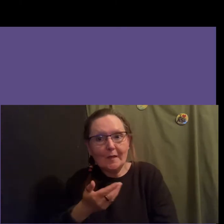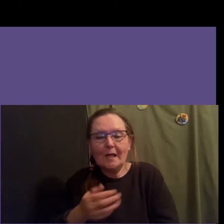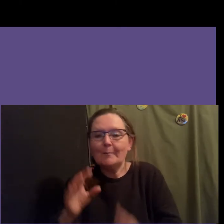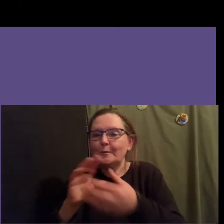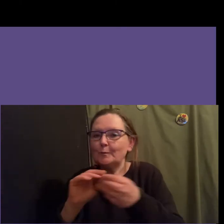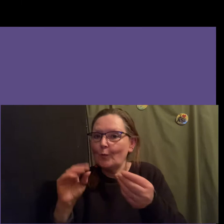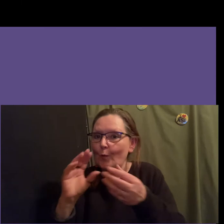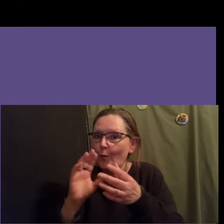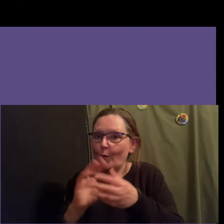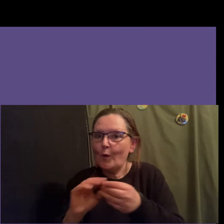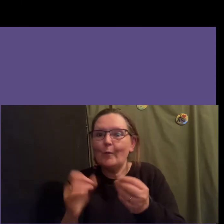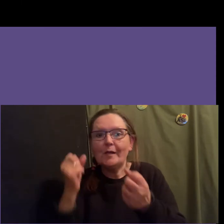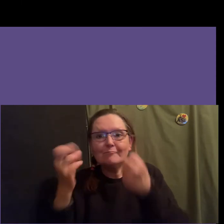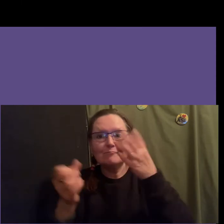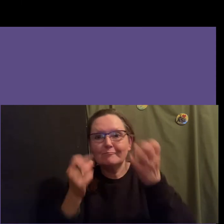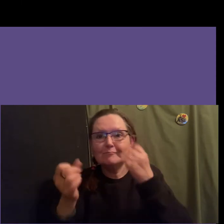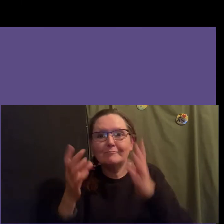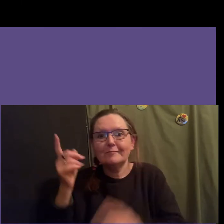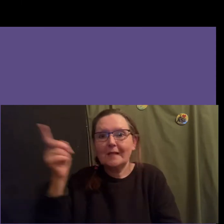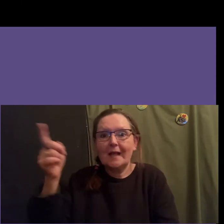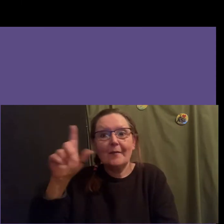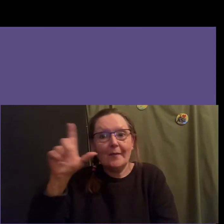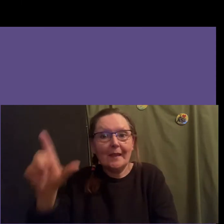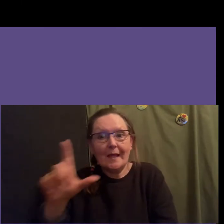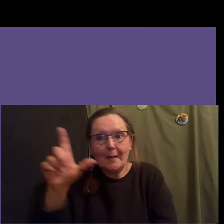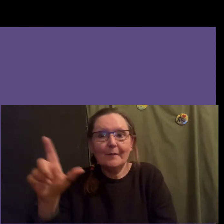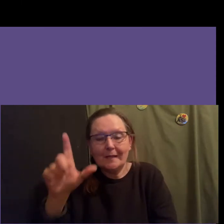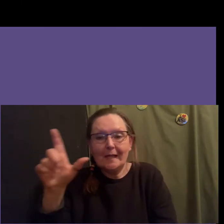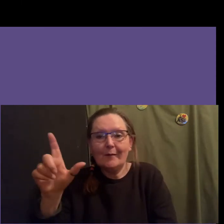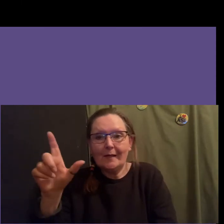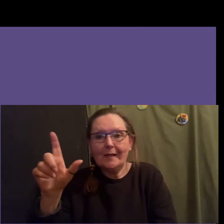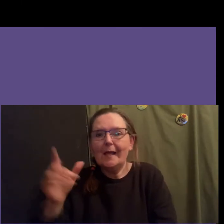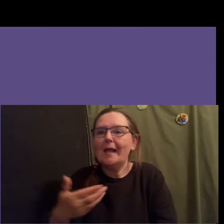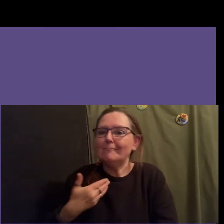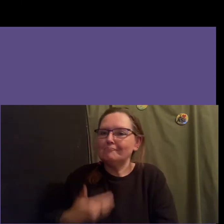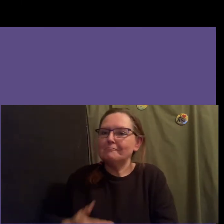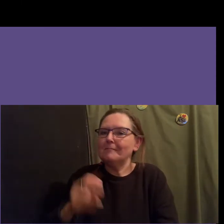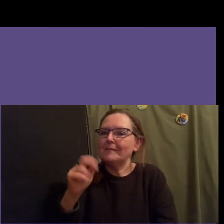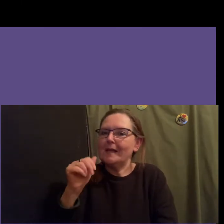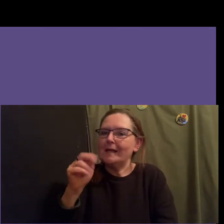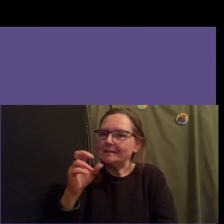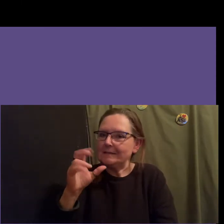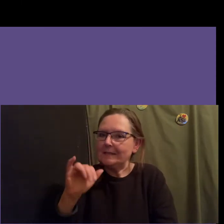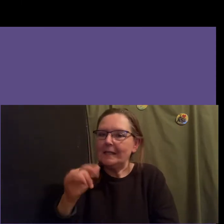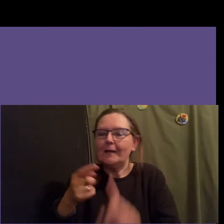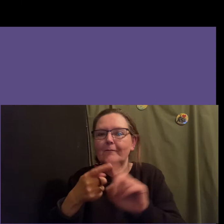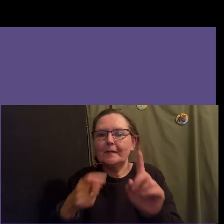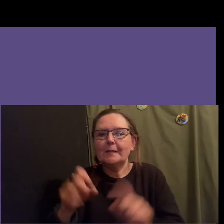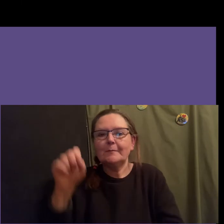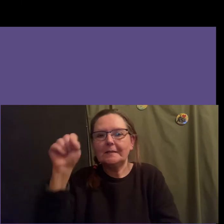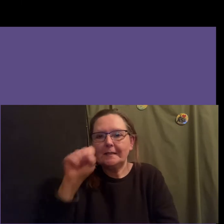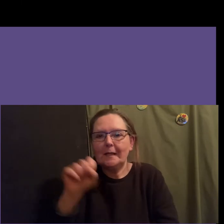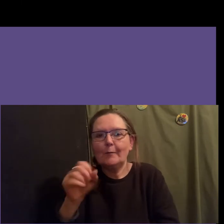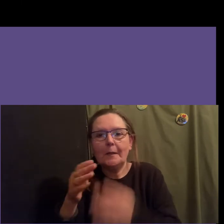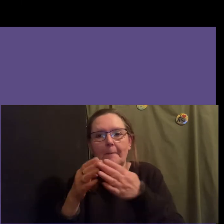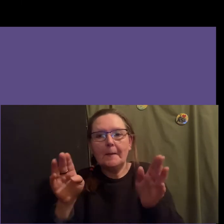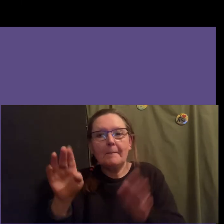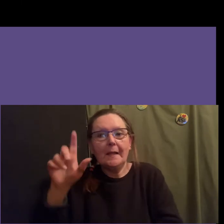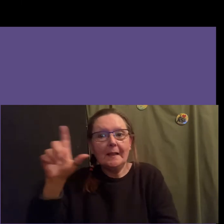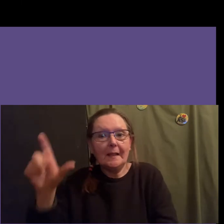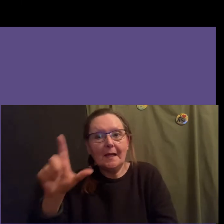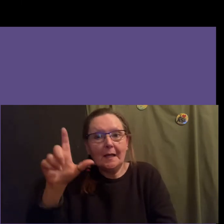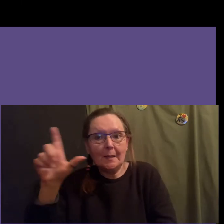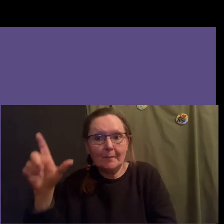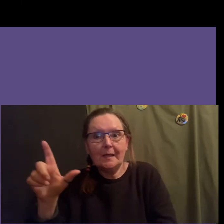And welcome to Sign Language Interpreted Storytime at the Library. I'm Nancy, and I'm here at the Saskatoon Public Library